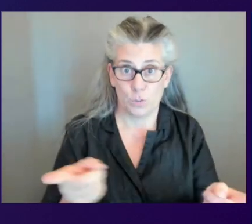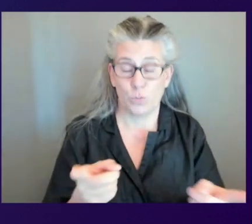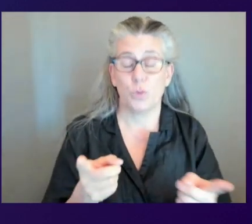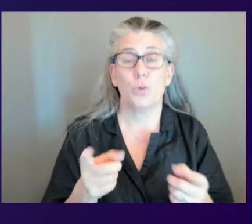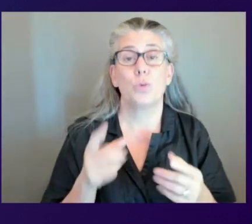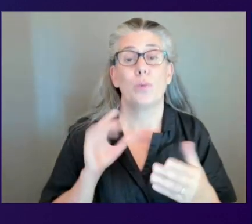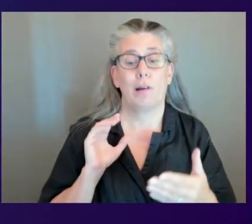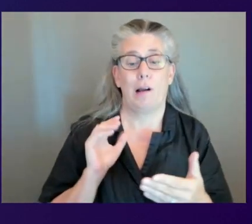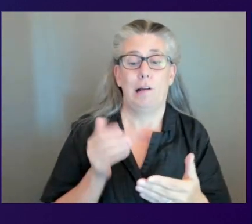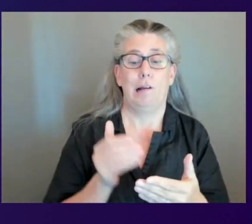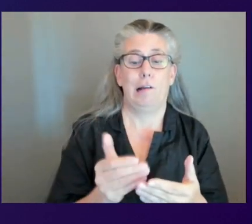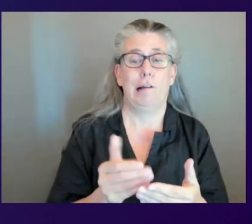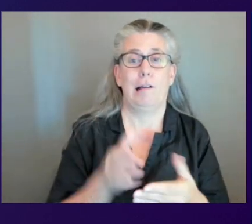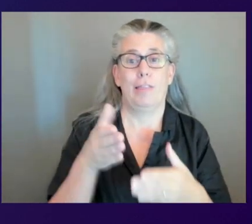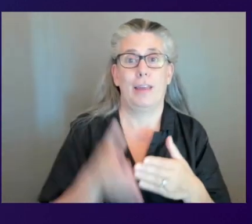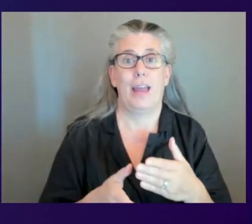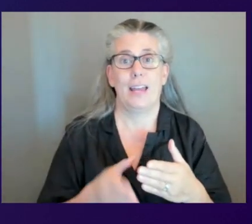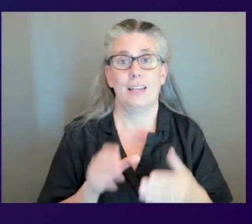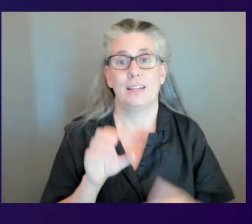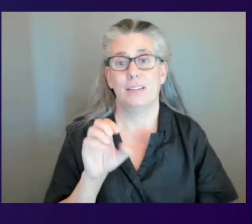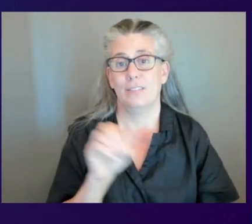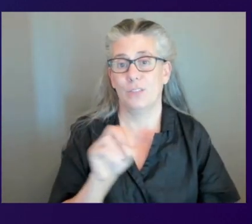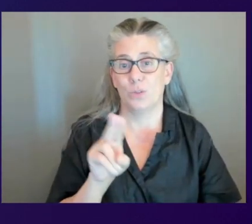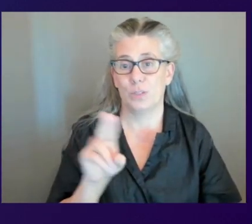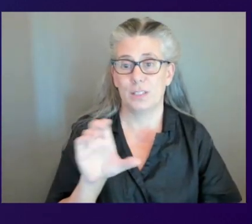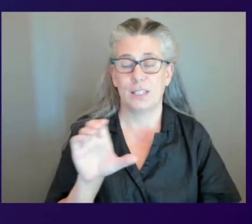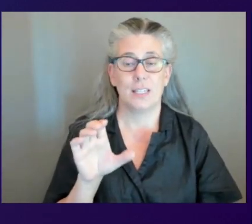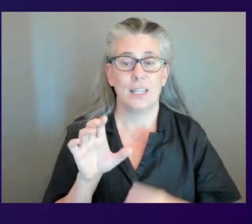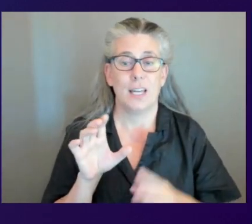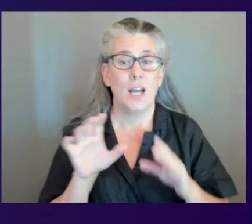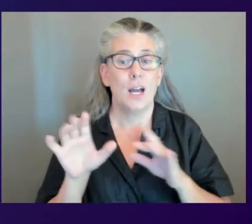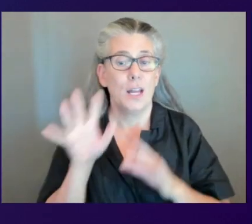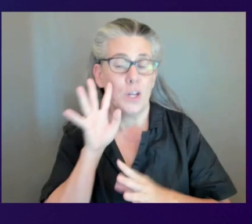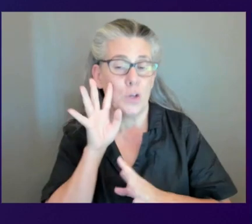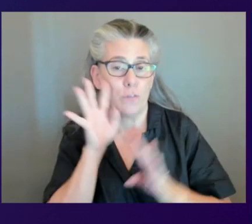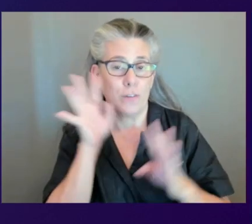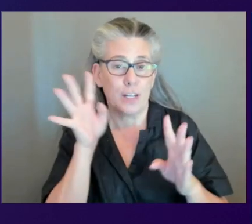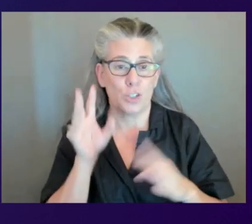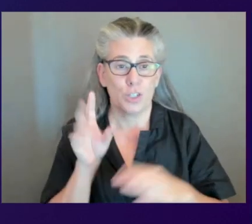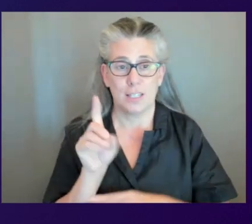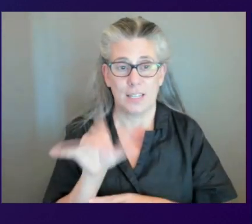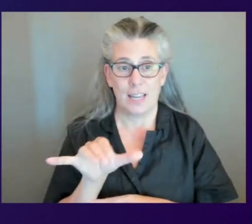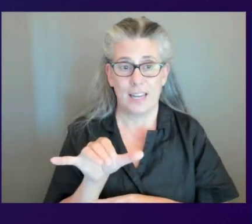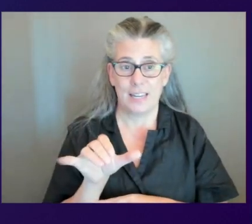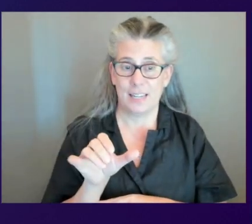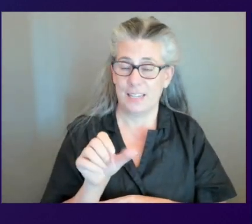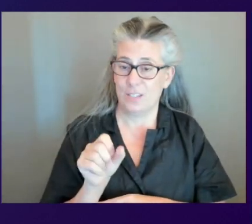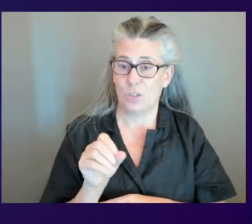the end of End User Computing Innovation Day. But stay tuned, because we've got a few